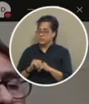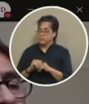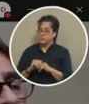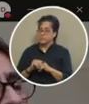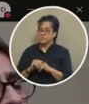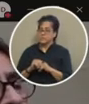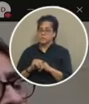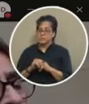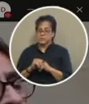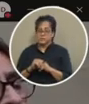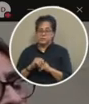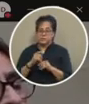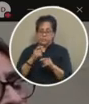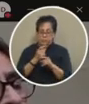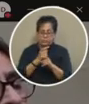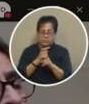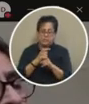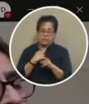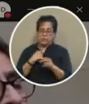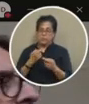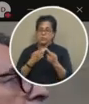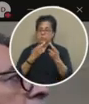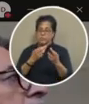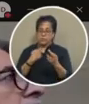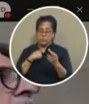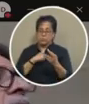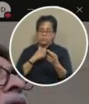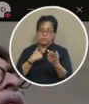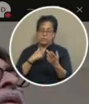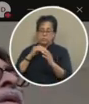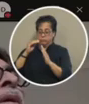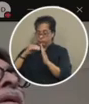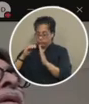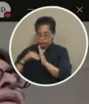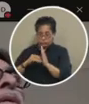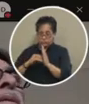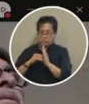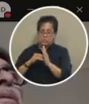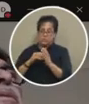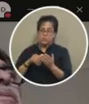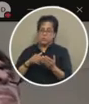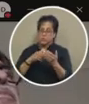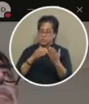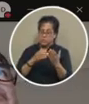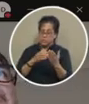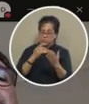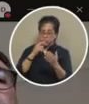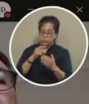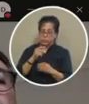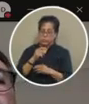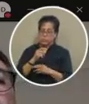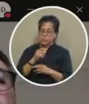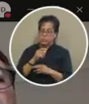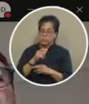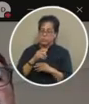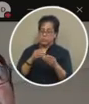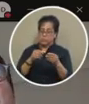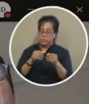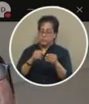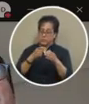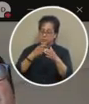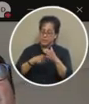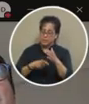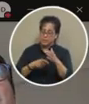so I would recommend that you let us come back with a proposal that would address that. For long-term, for property